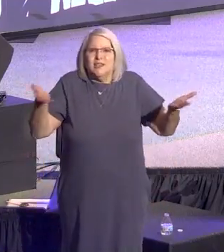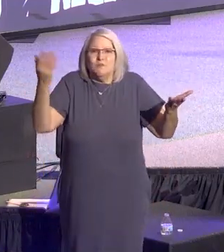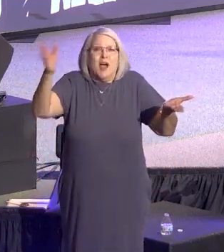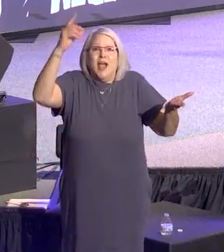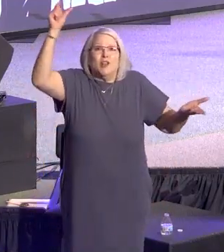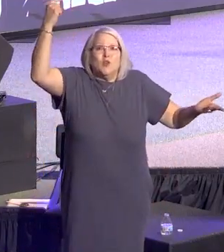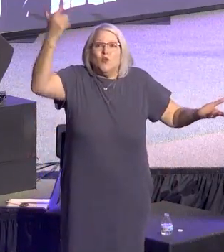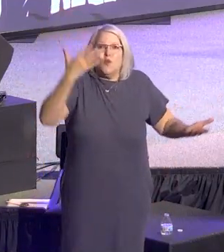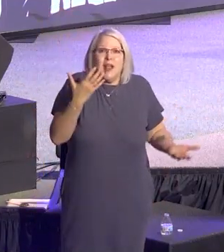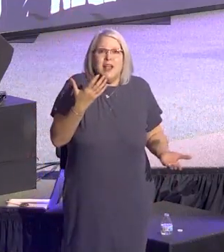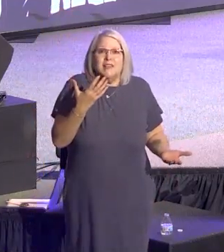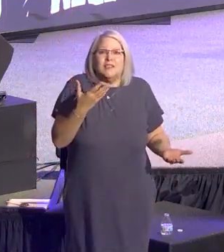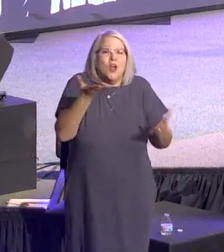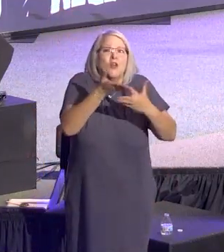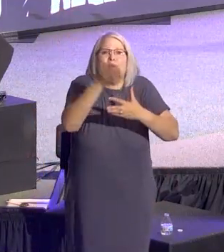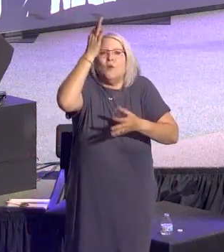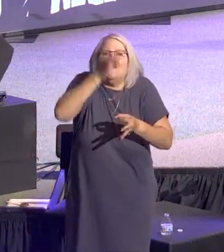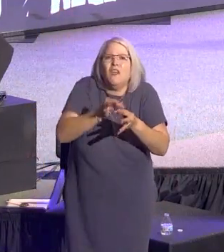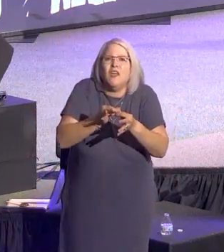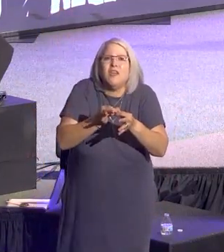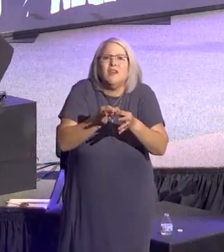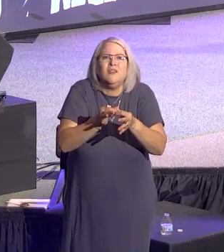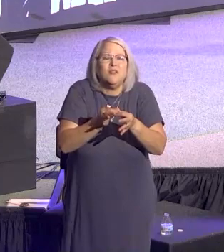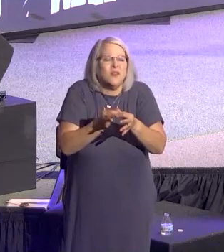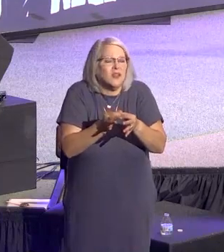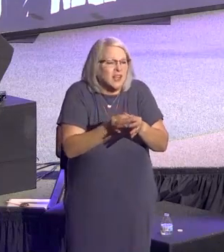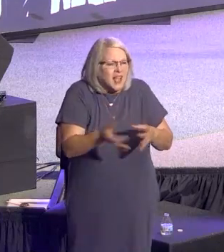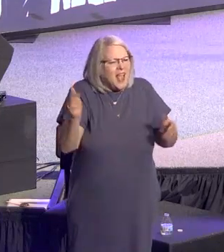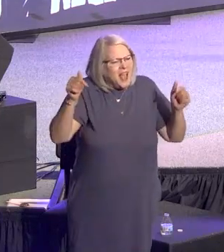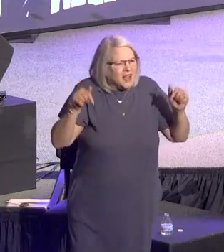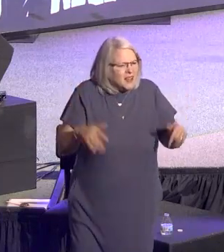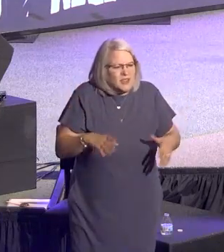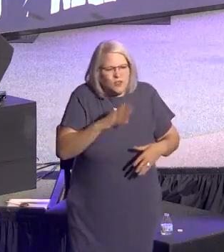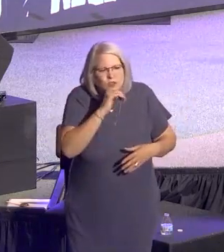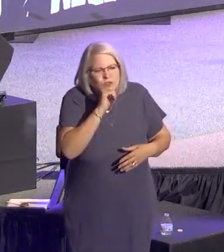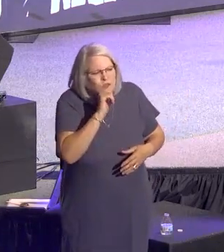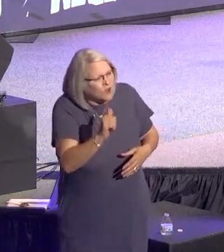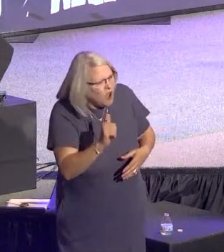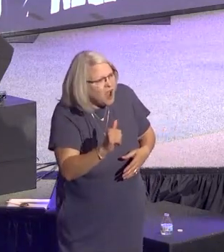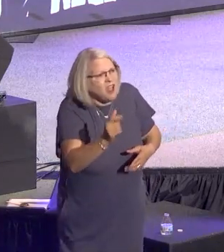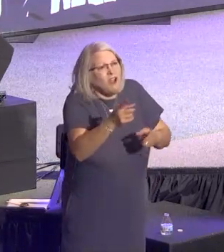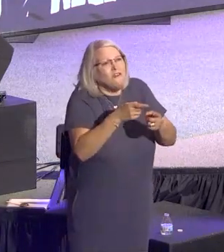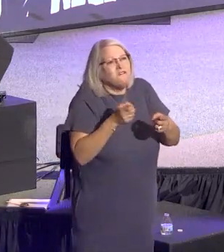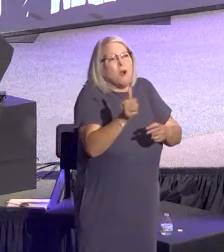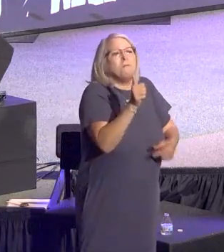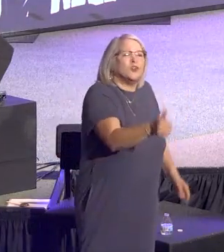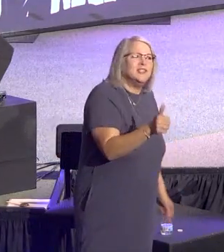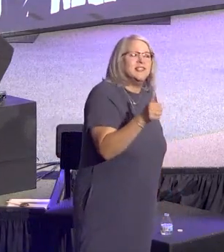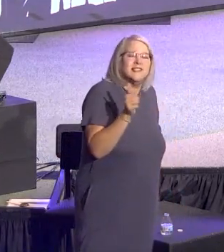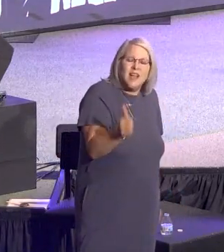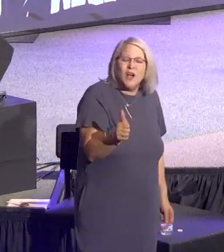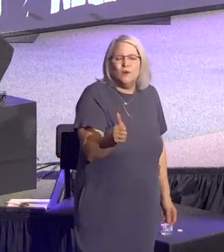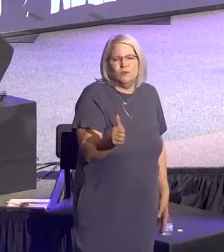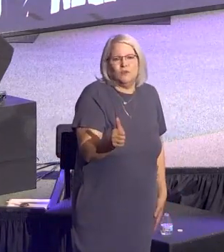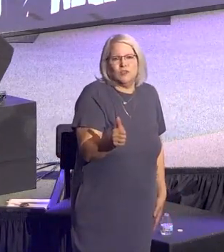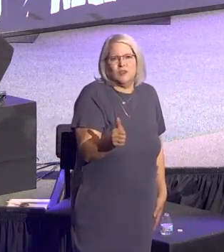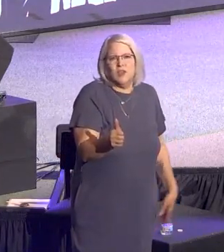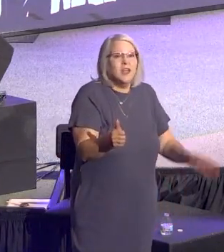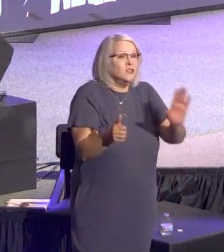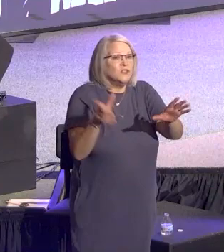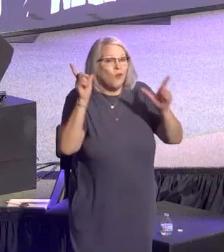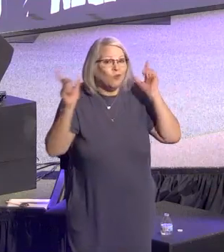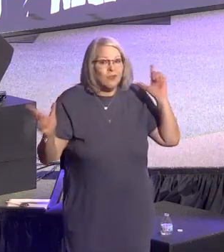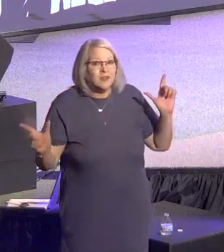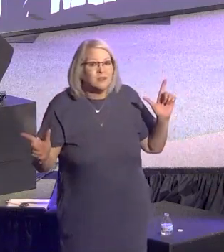grace. Through faith. And this is not from yourselves. So